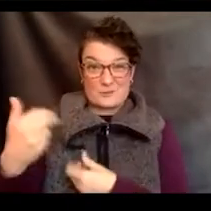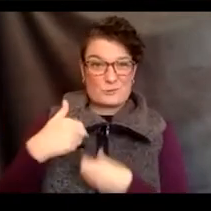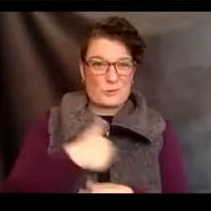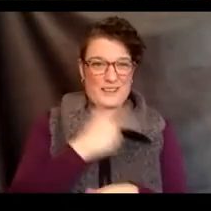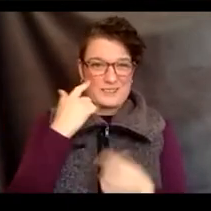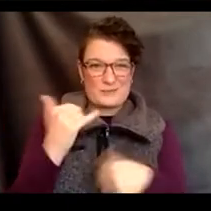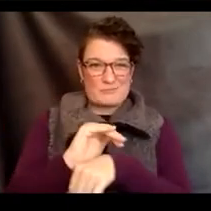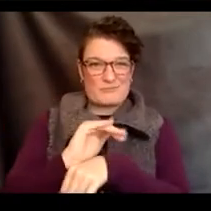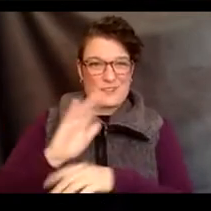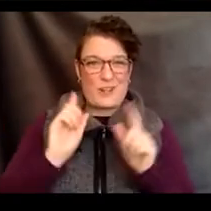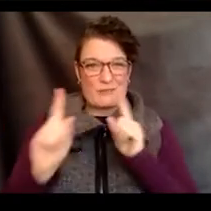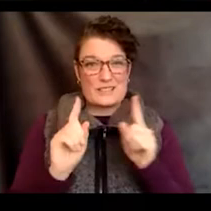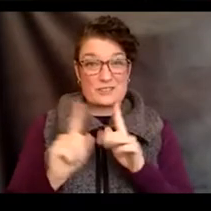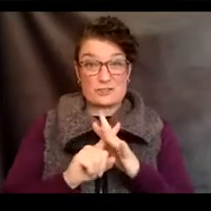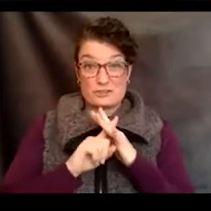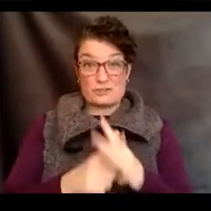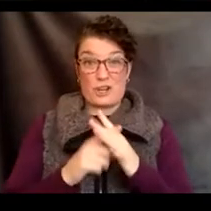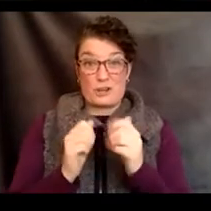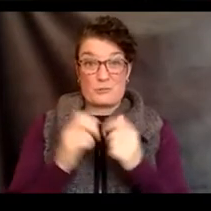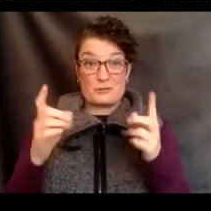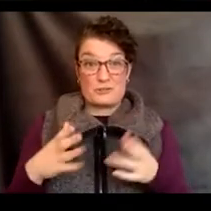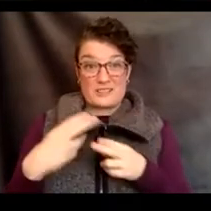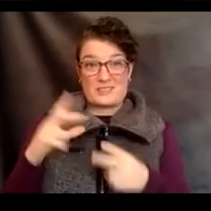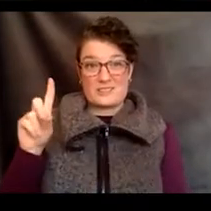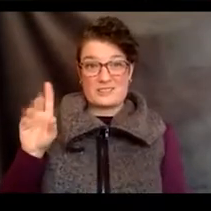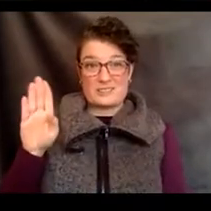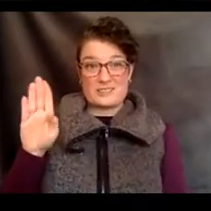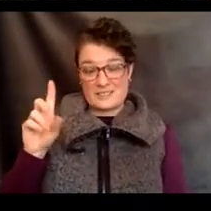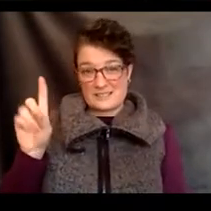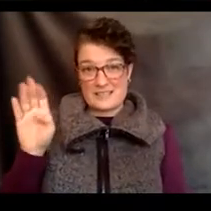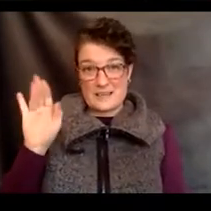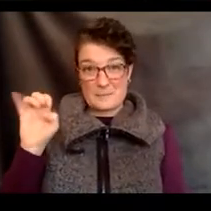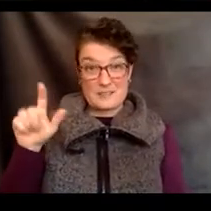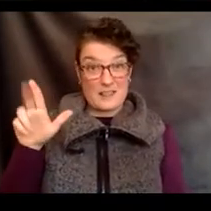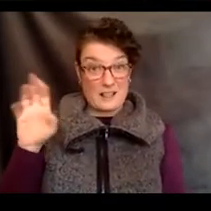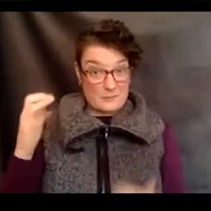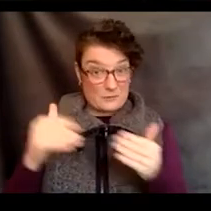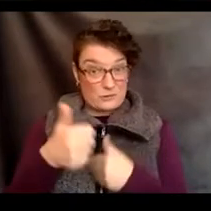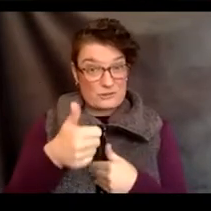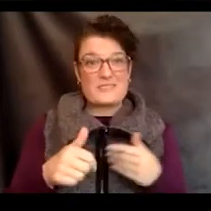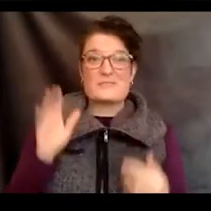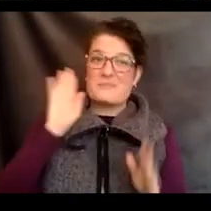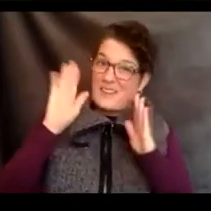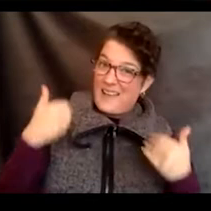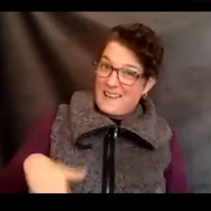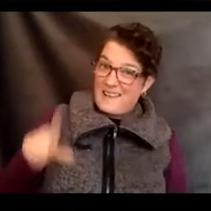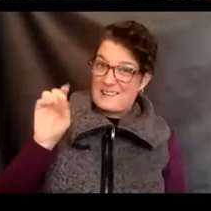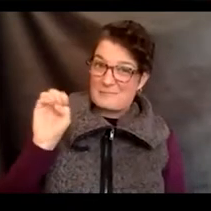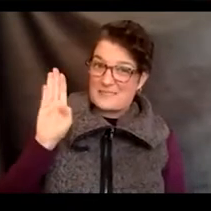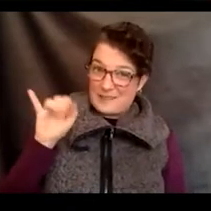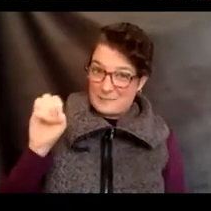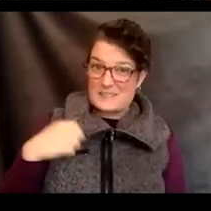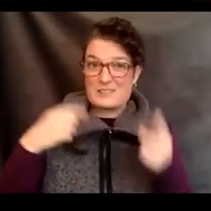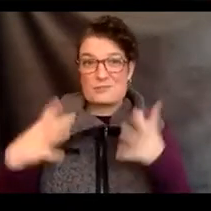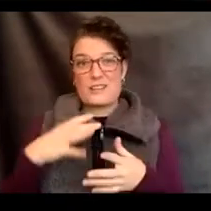conversation. Let's start out with the film's director, Debbie Lum, if you want to introduce yourself. Hi, I'm Debbie. I'm the director